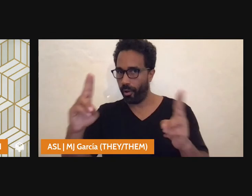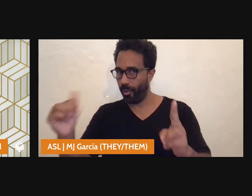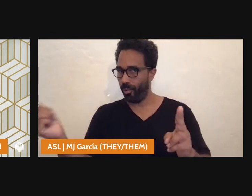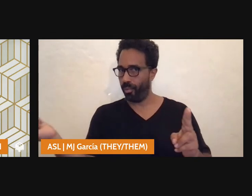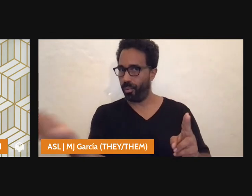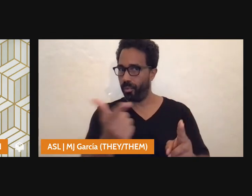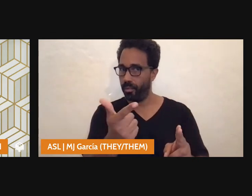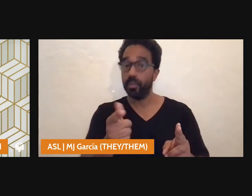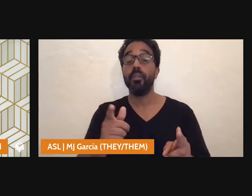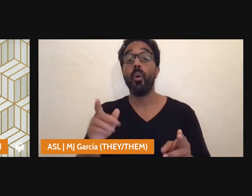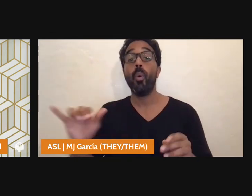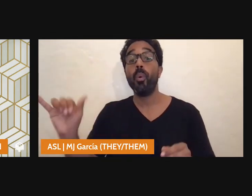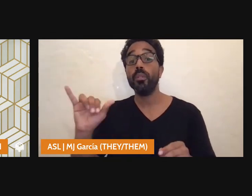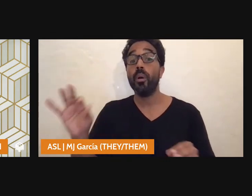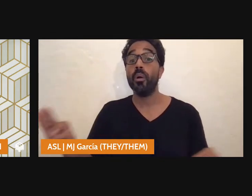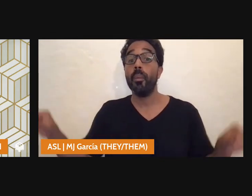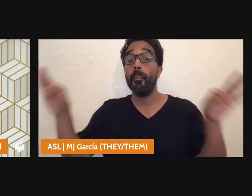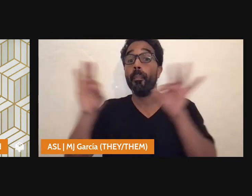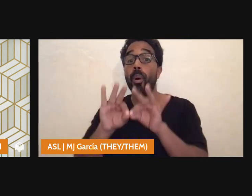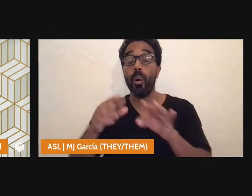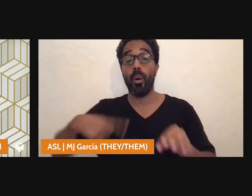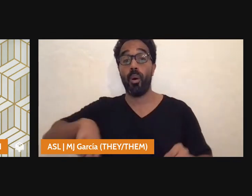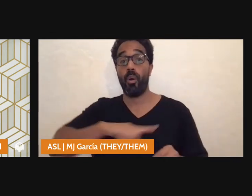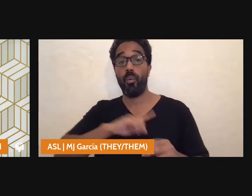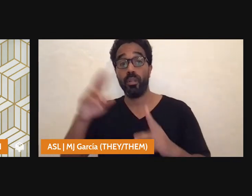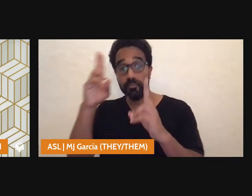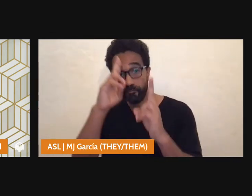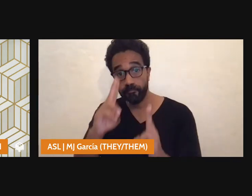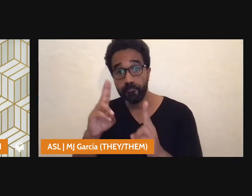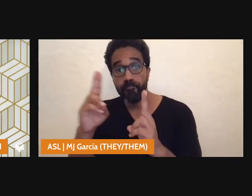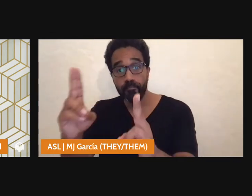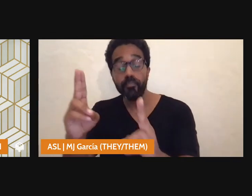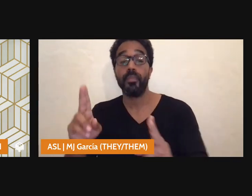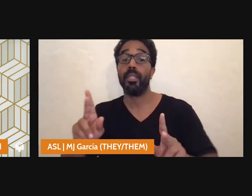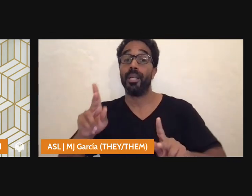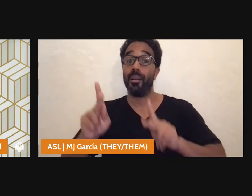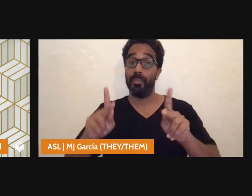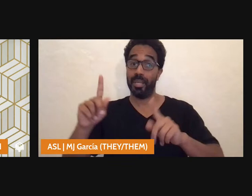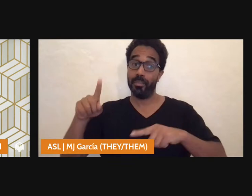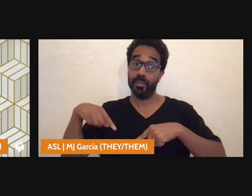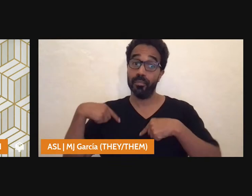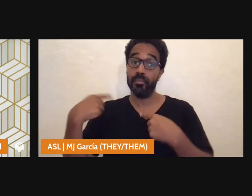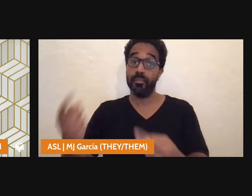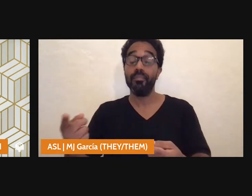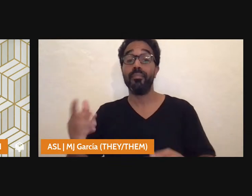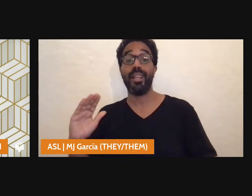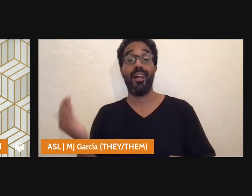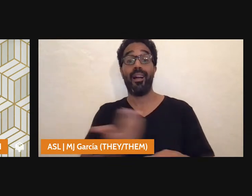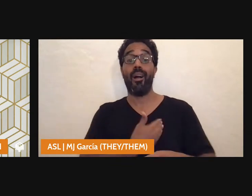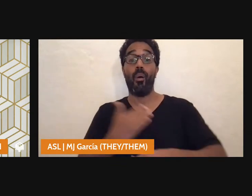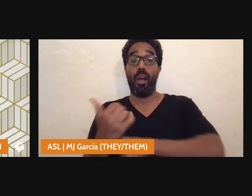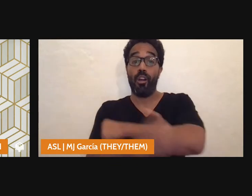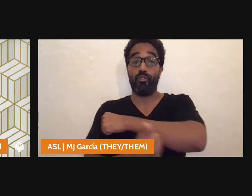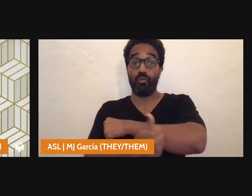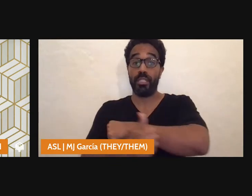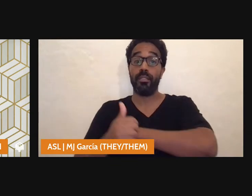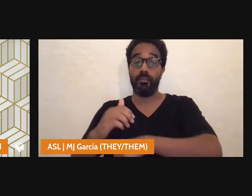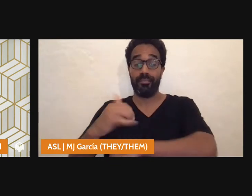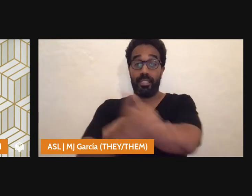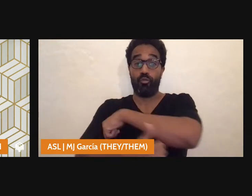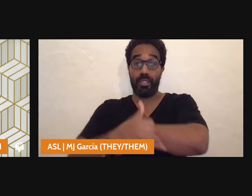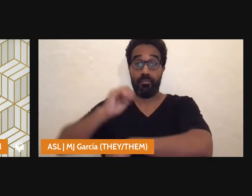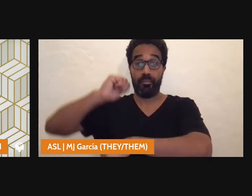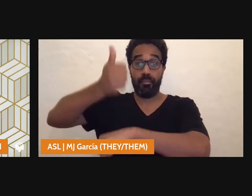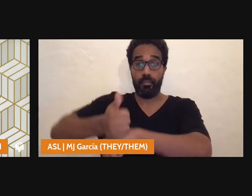vital contributions, innovations, culture, and labor with which this country was built by enslaved people who